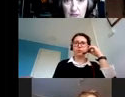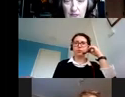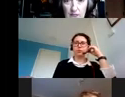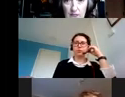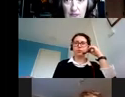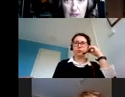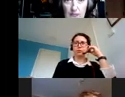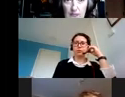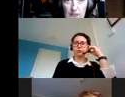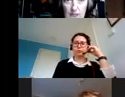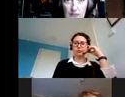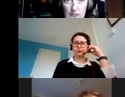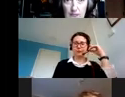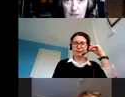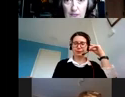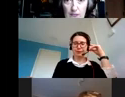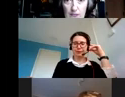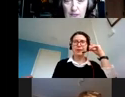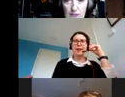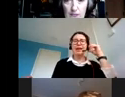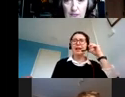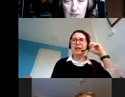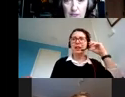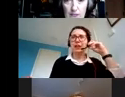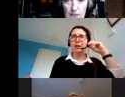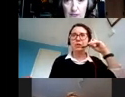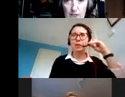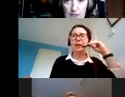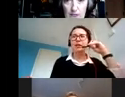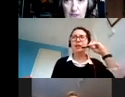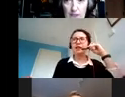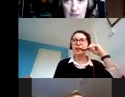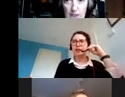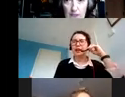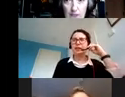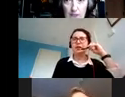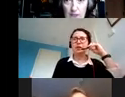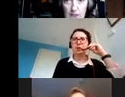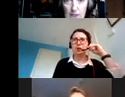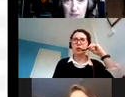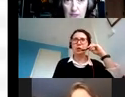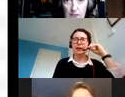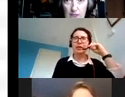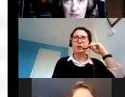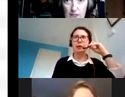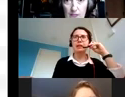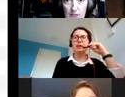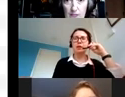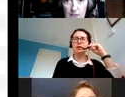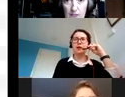these elements. Thank you very much. Thank you very much, Marco, and thanks also to all